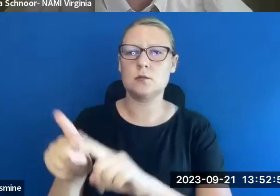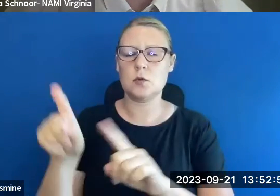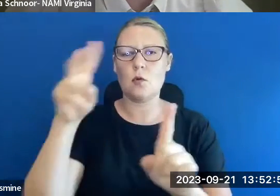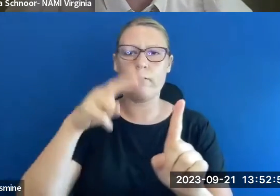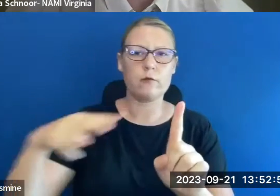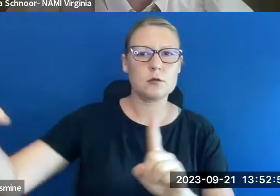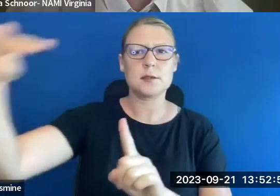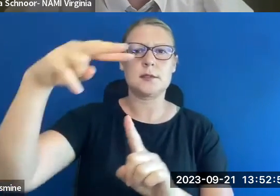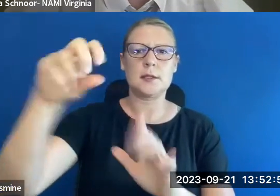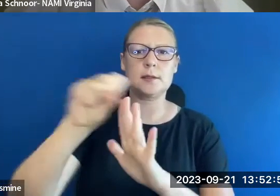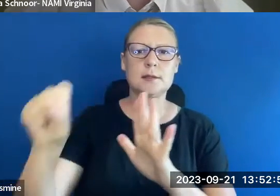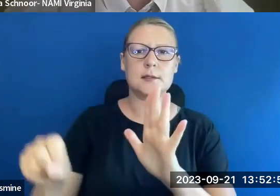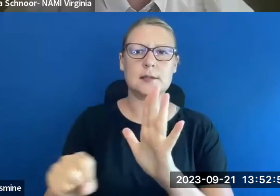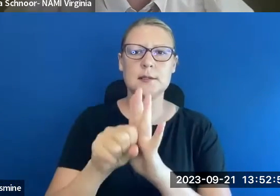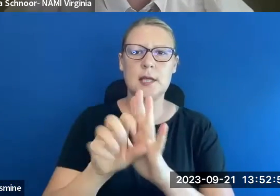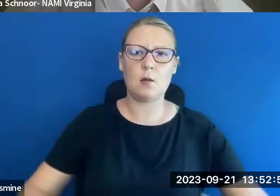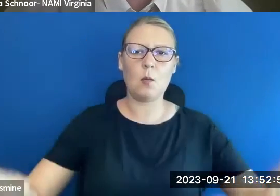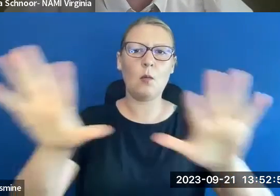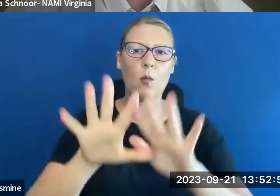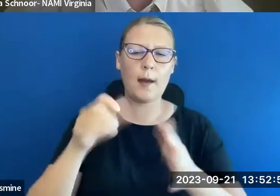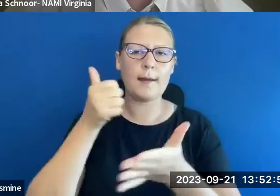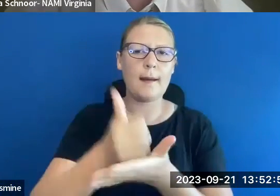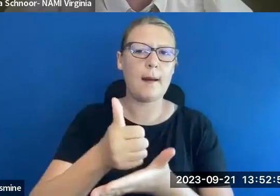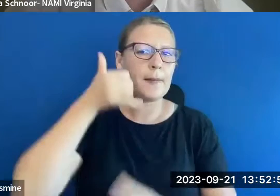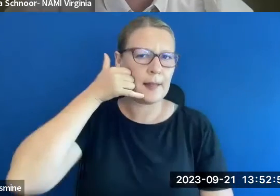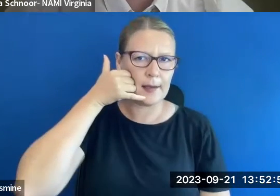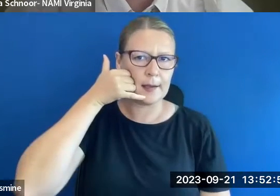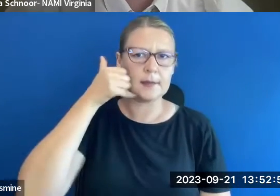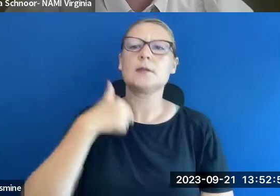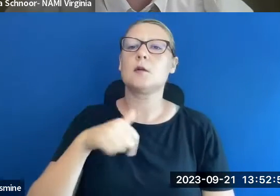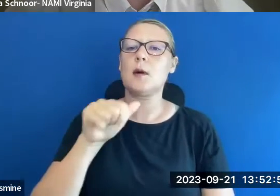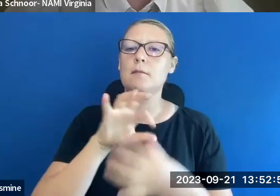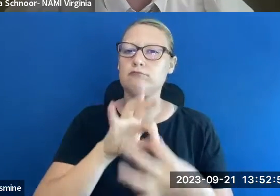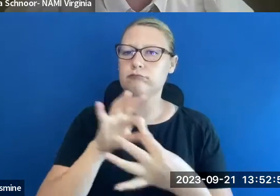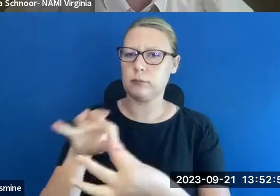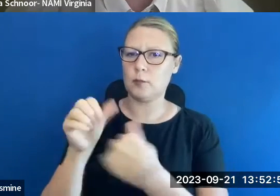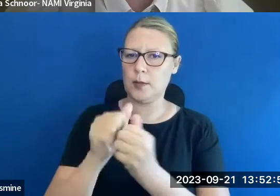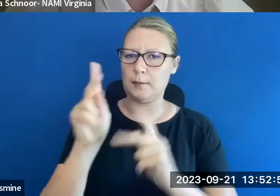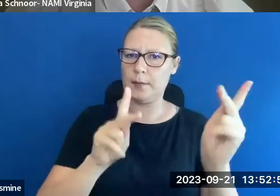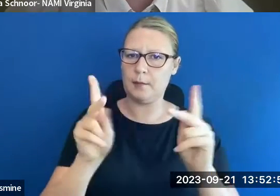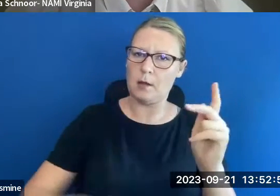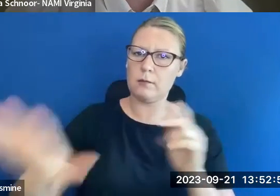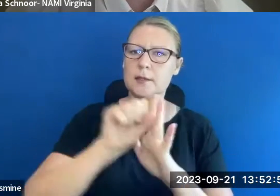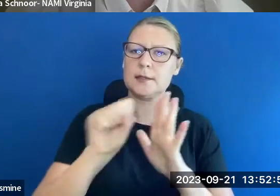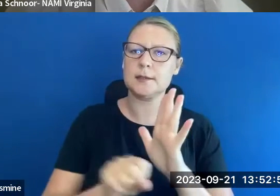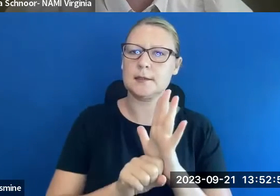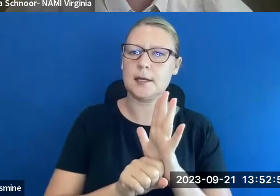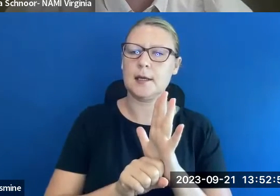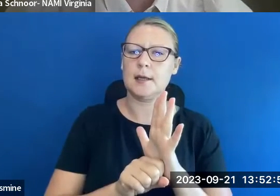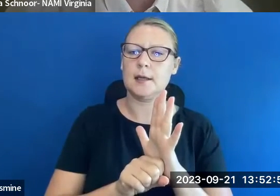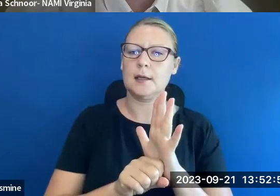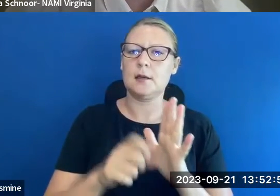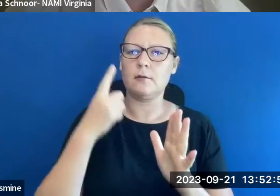the statewide helpline, where I work with people all across the state to connect them with a wide variety